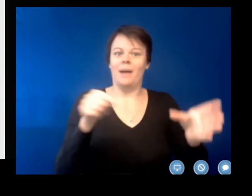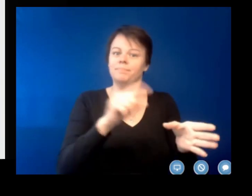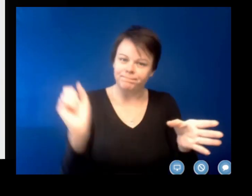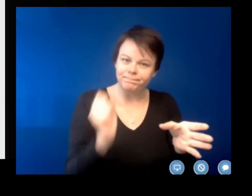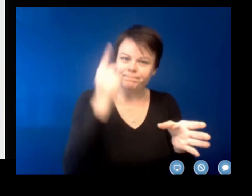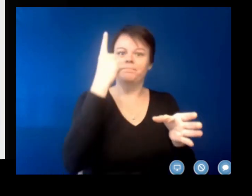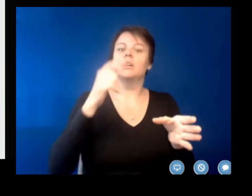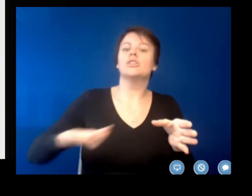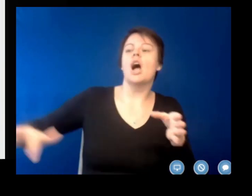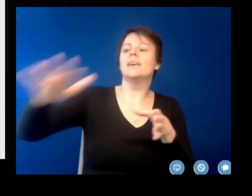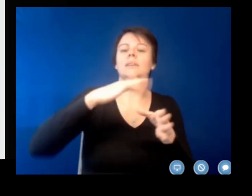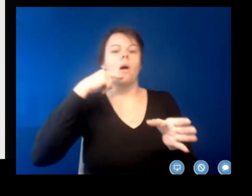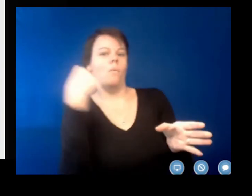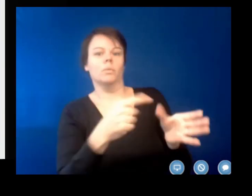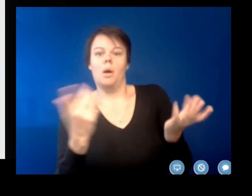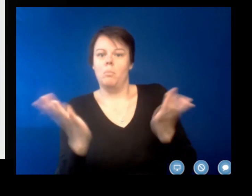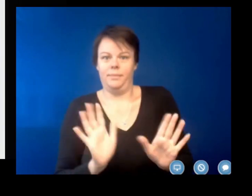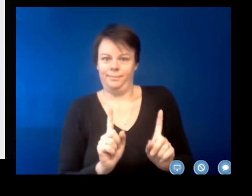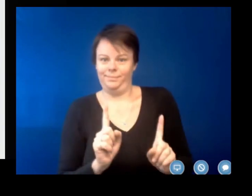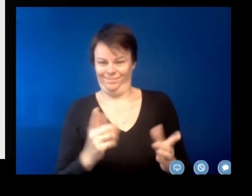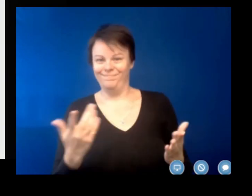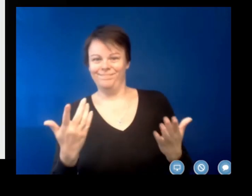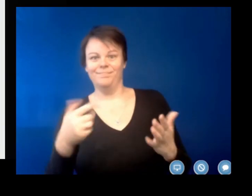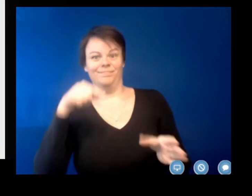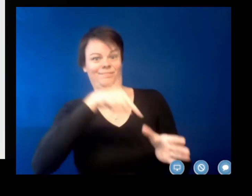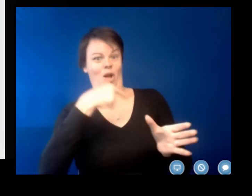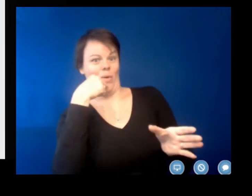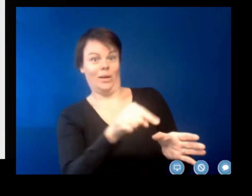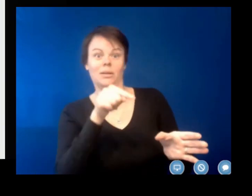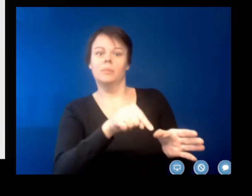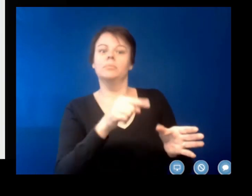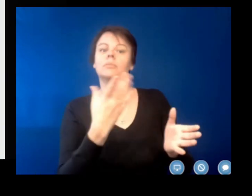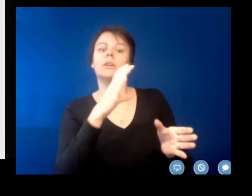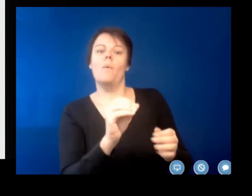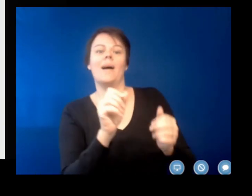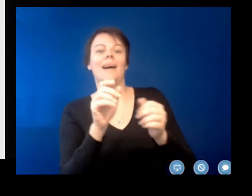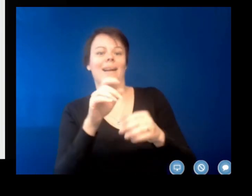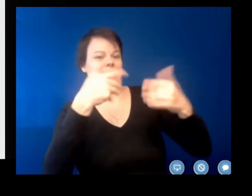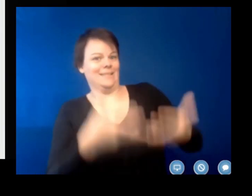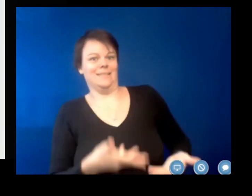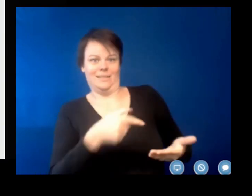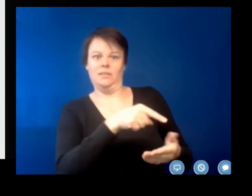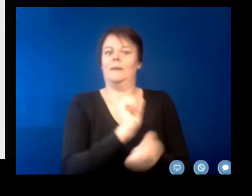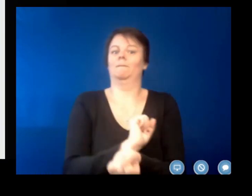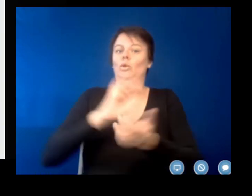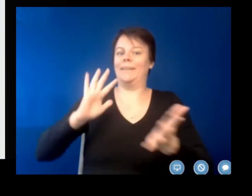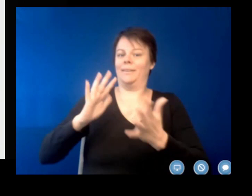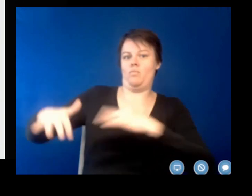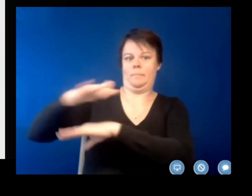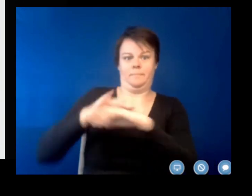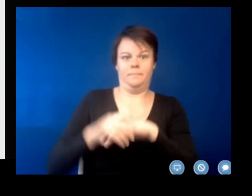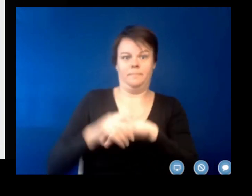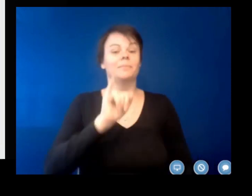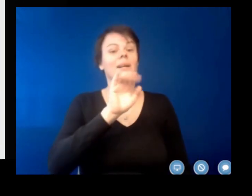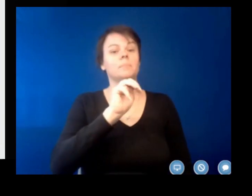in his work is pointing out the necessity to reflect on the structures of living together